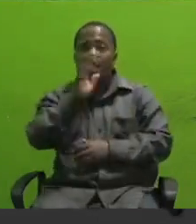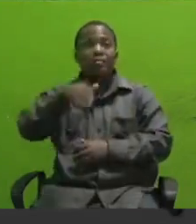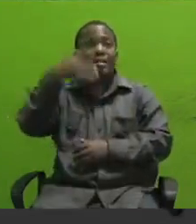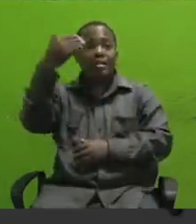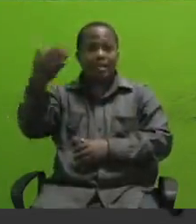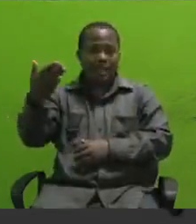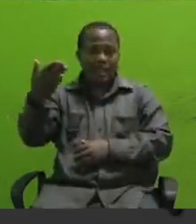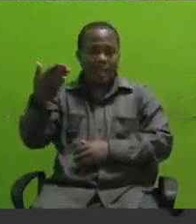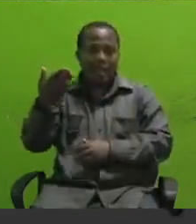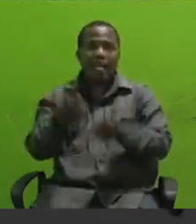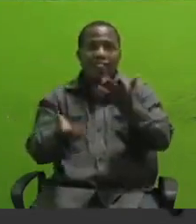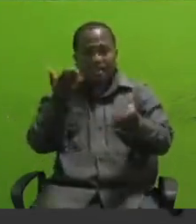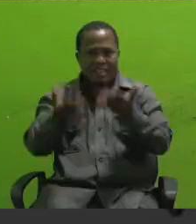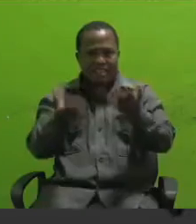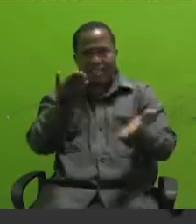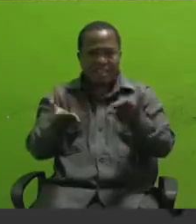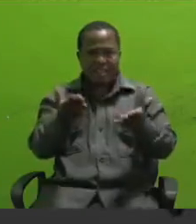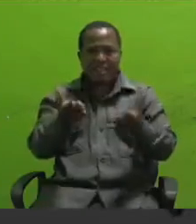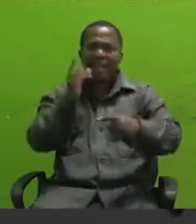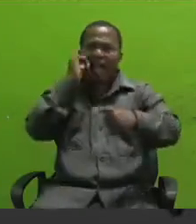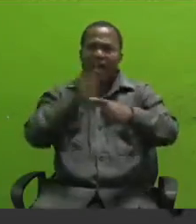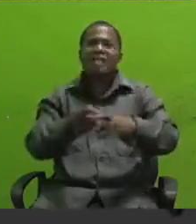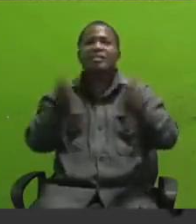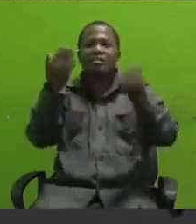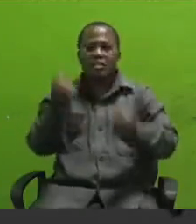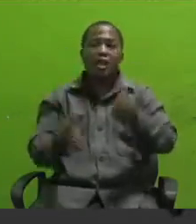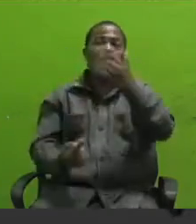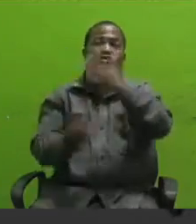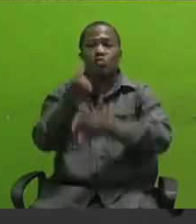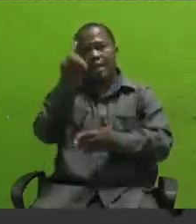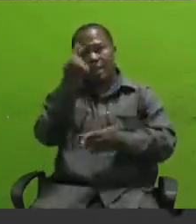then predict the possible dangers that could happen.